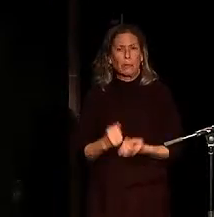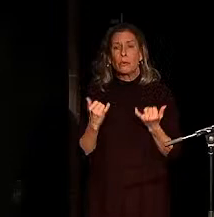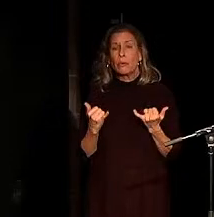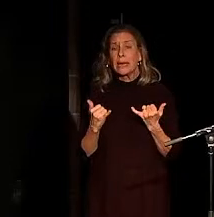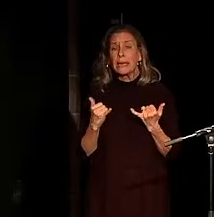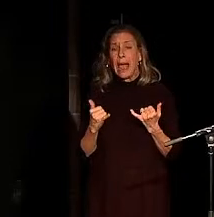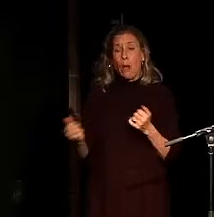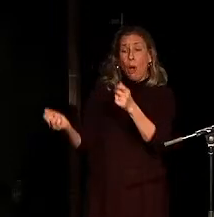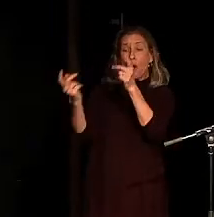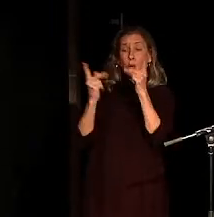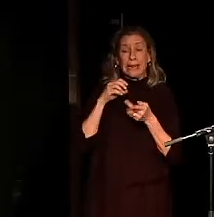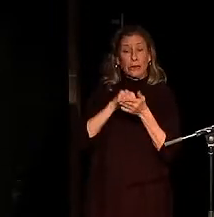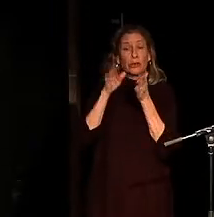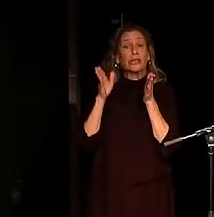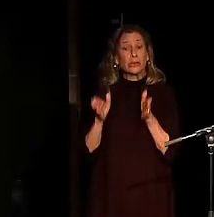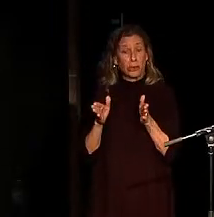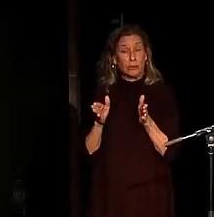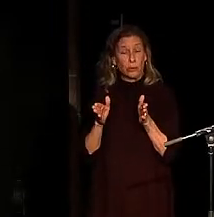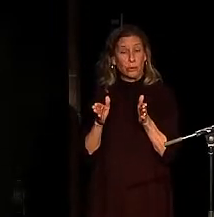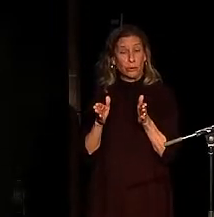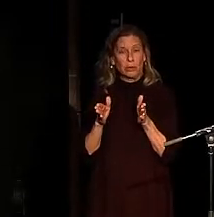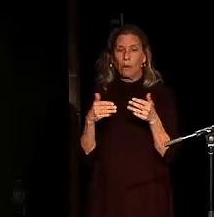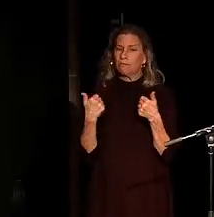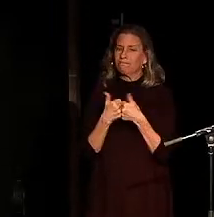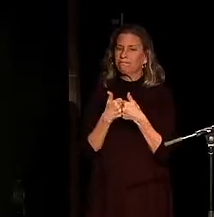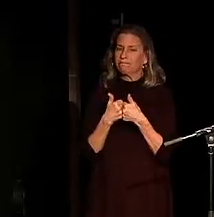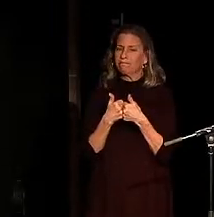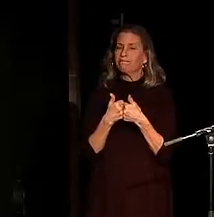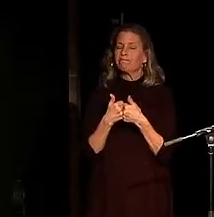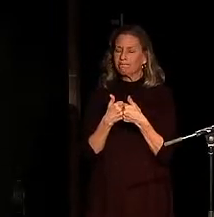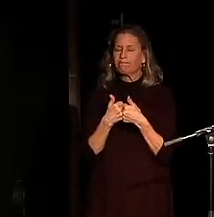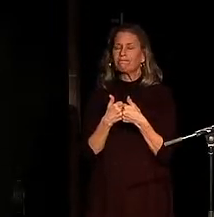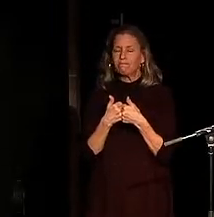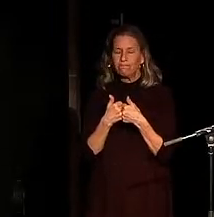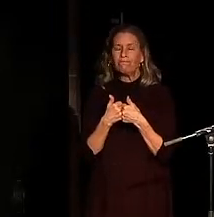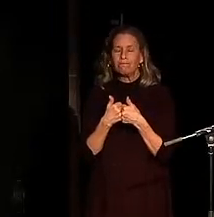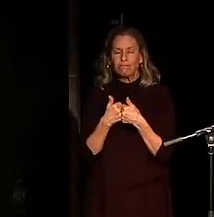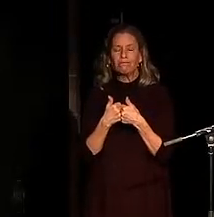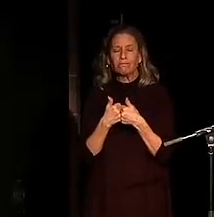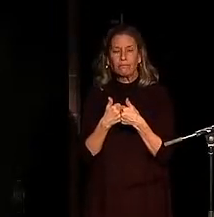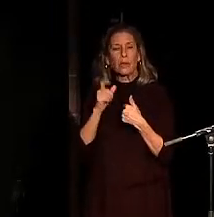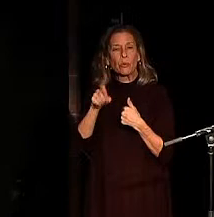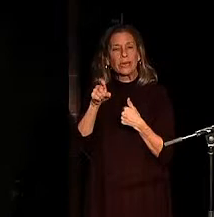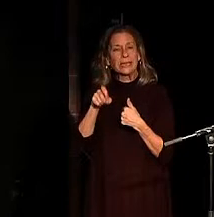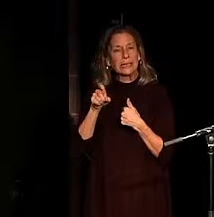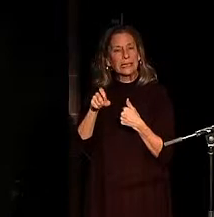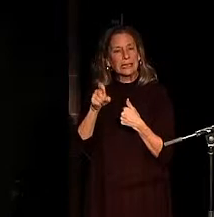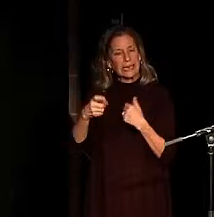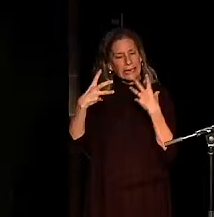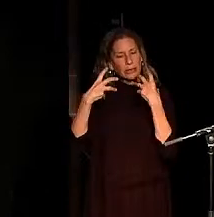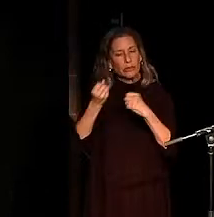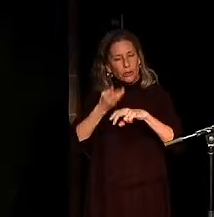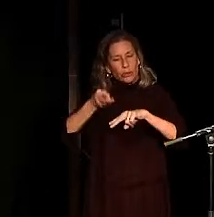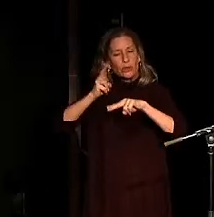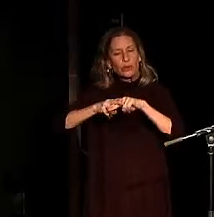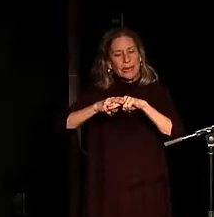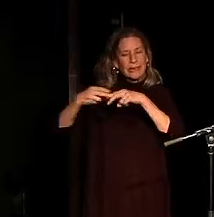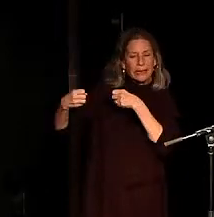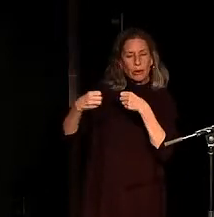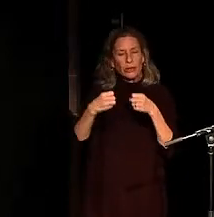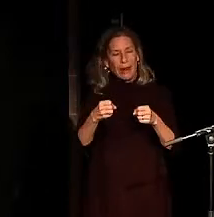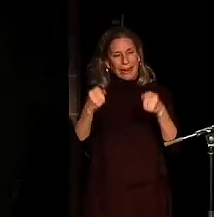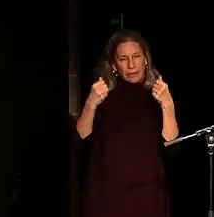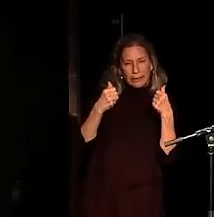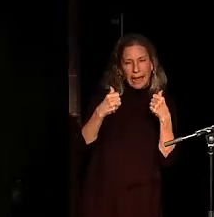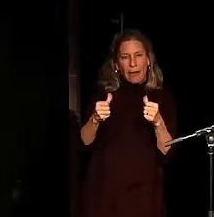Our returning students are a challenge, and we really need to strengthen our strategies and our